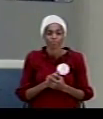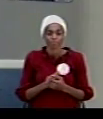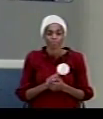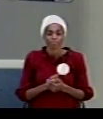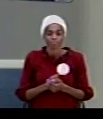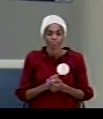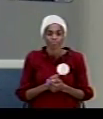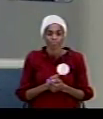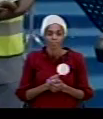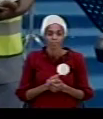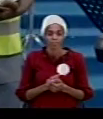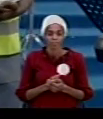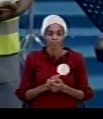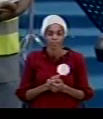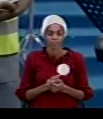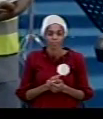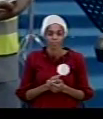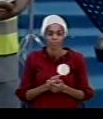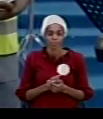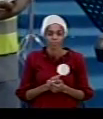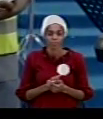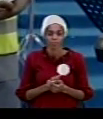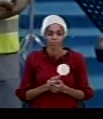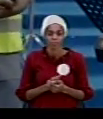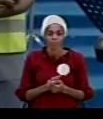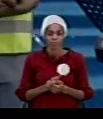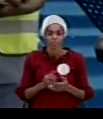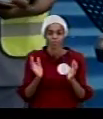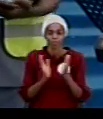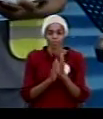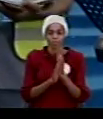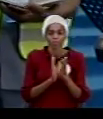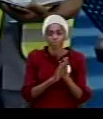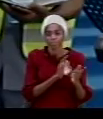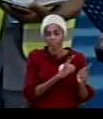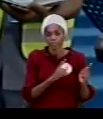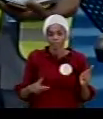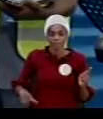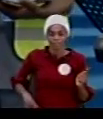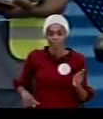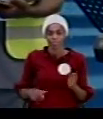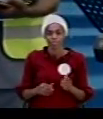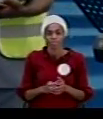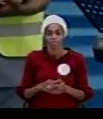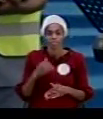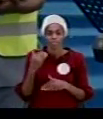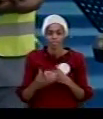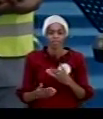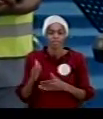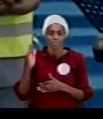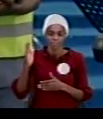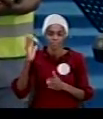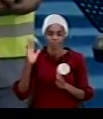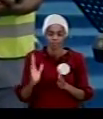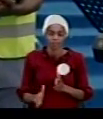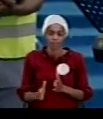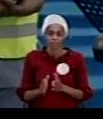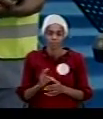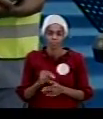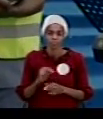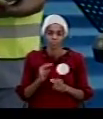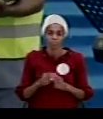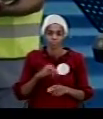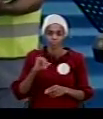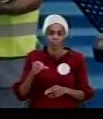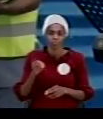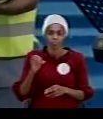time proper. Now let's go. Praise the Lord. The next testifier is Joseph